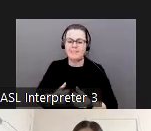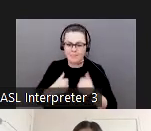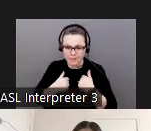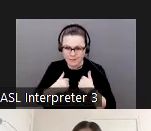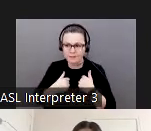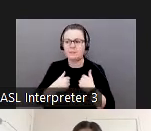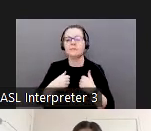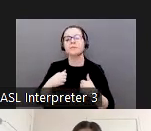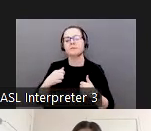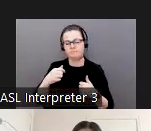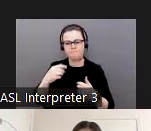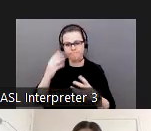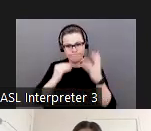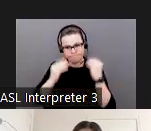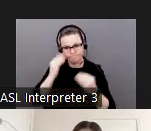different angles.